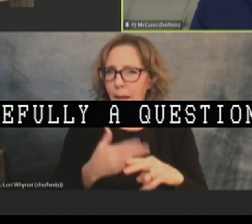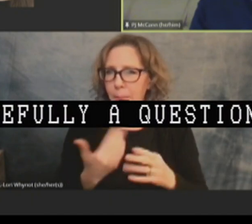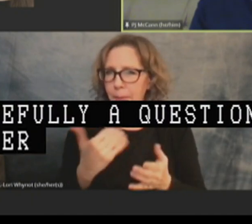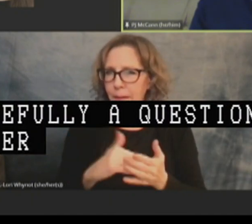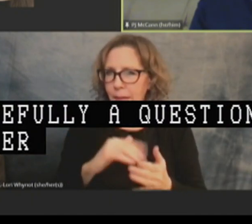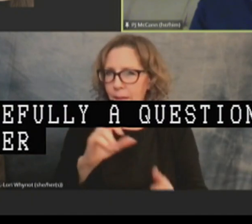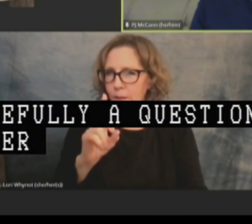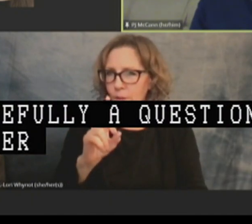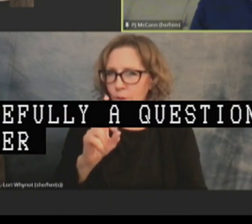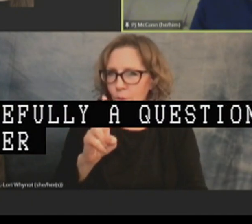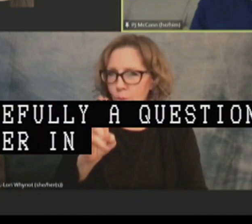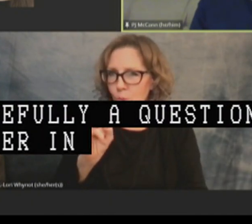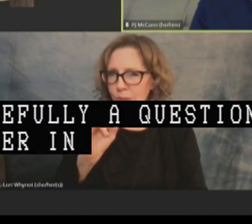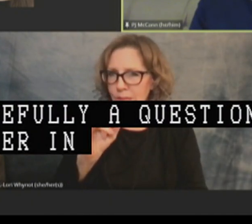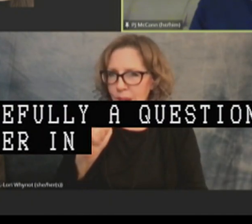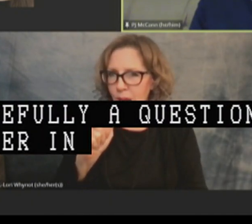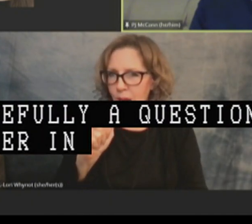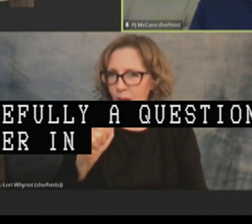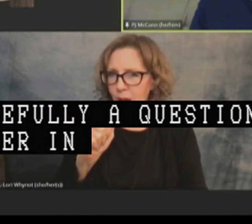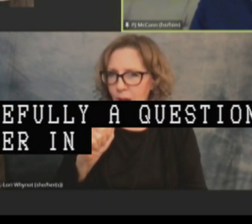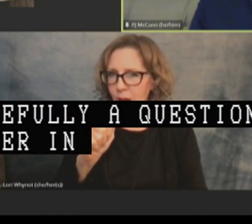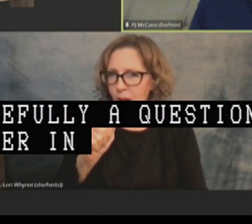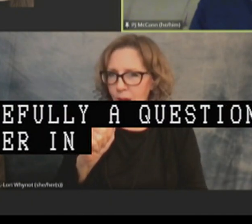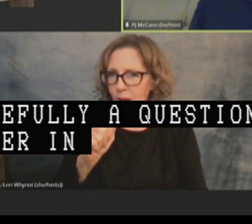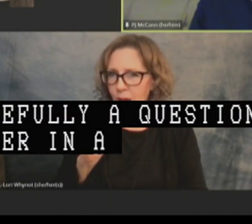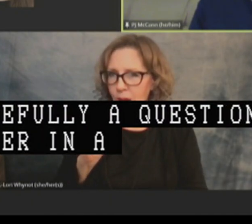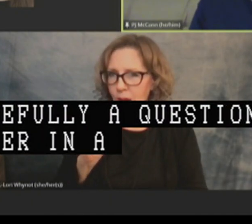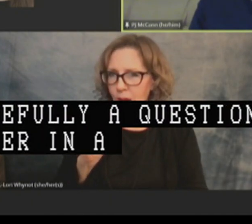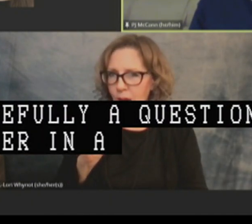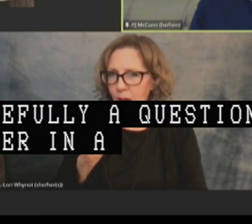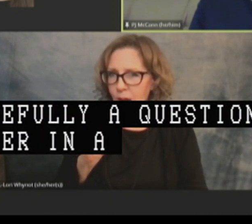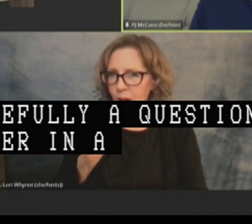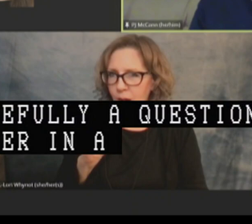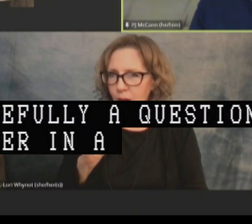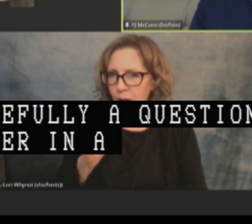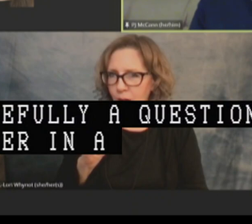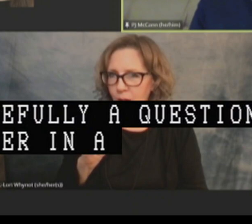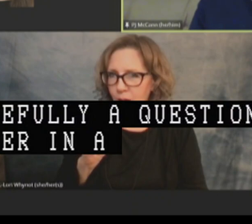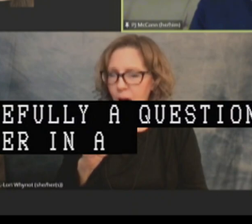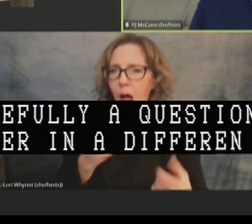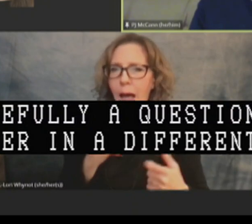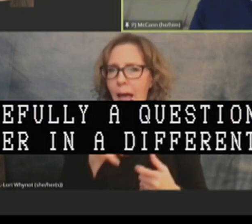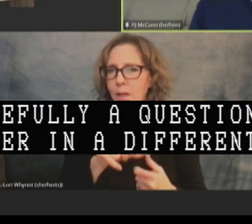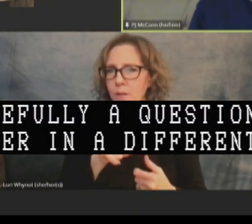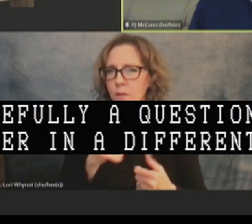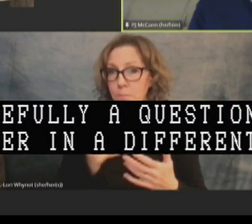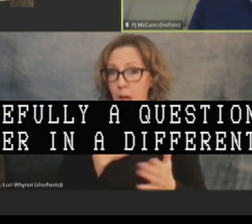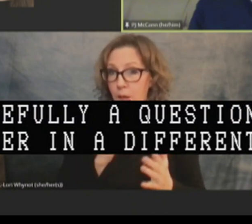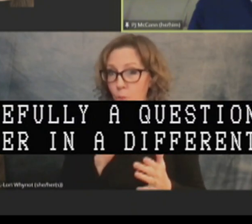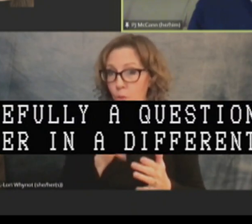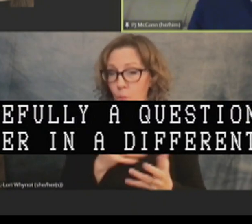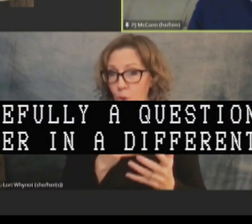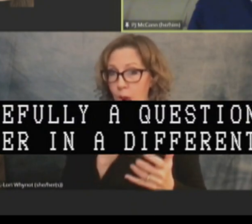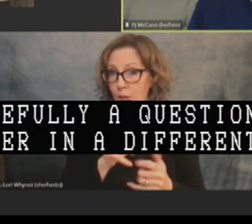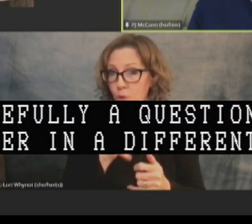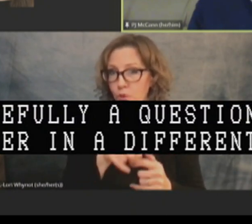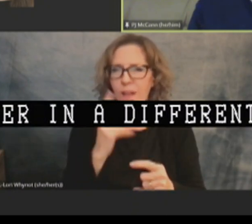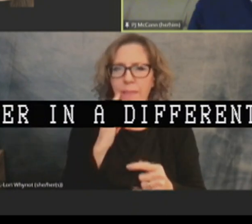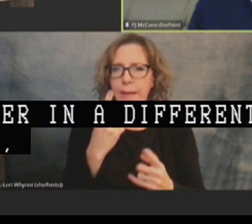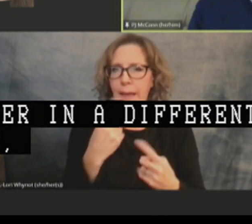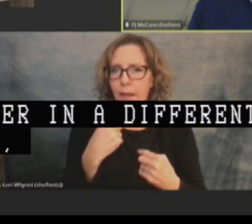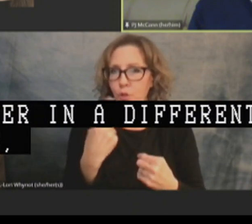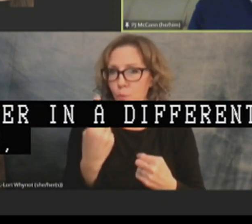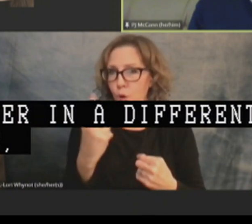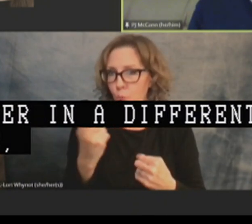repeating an answer to somebody. I had technical issues, so I've maybe been three questions. They're probably like